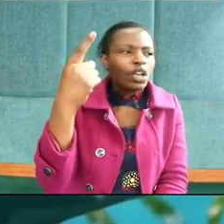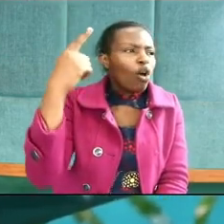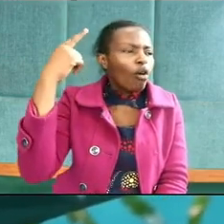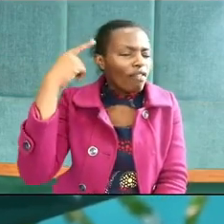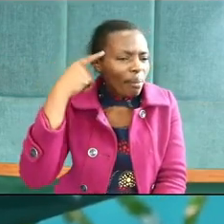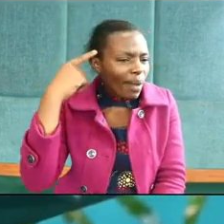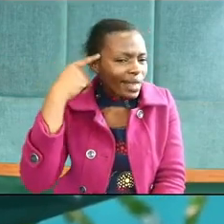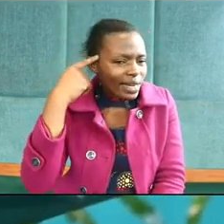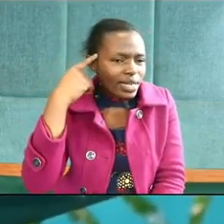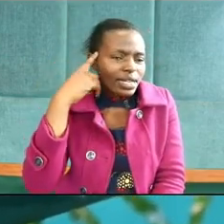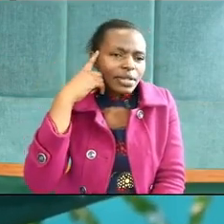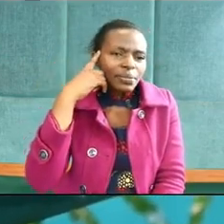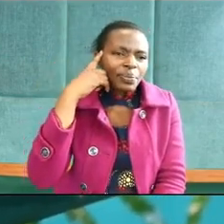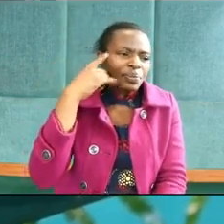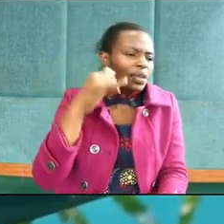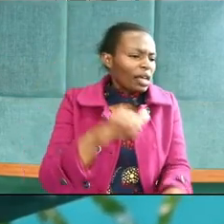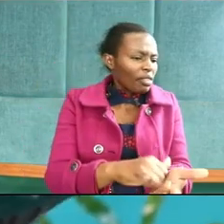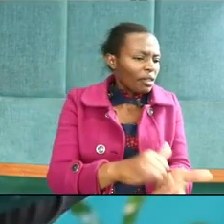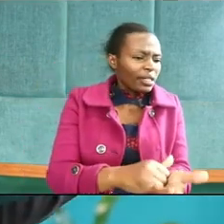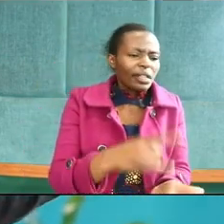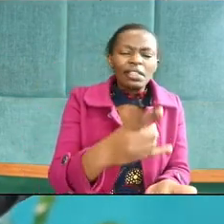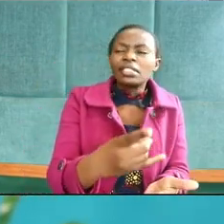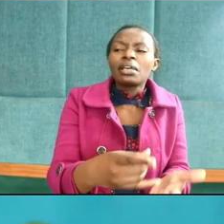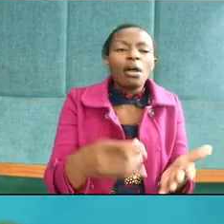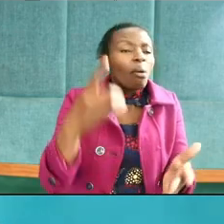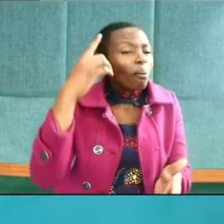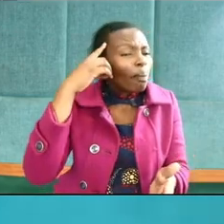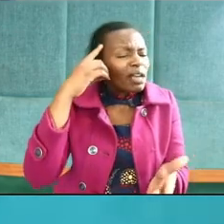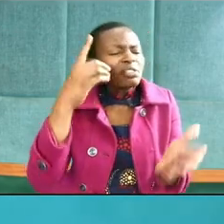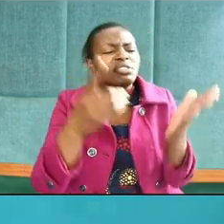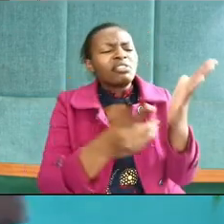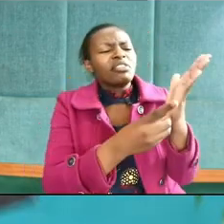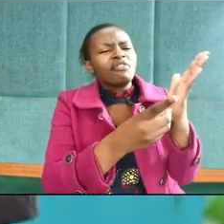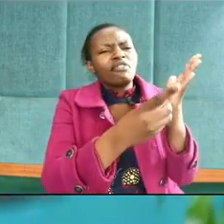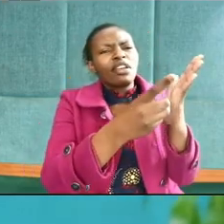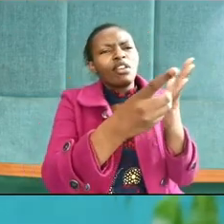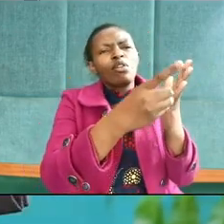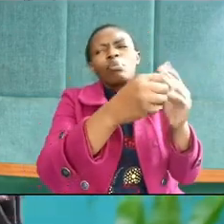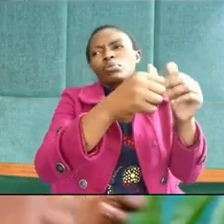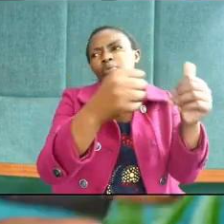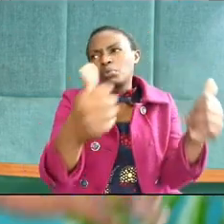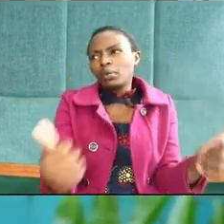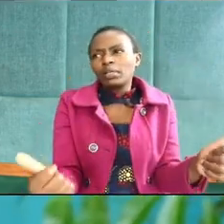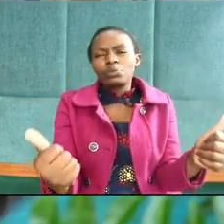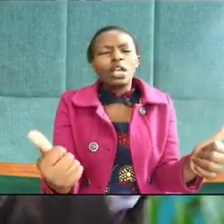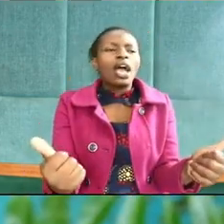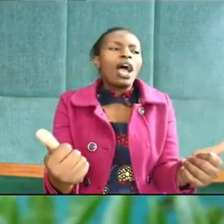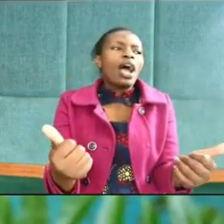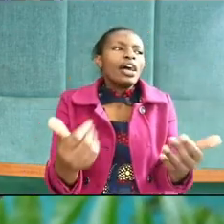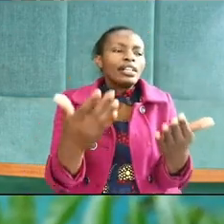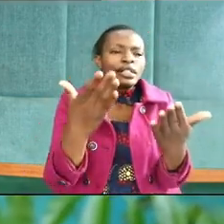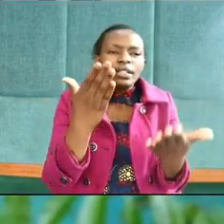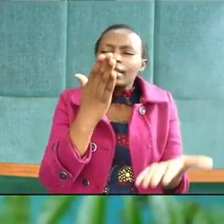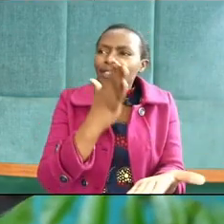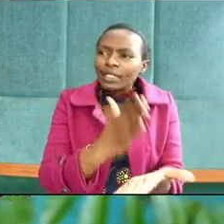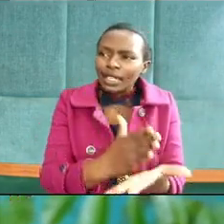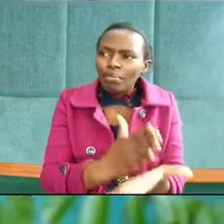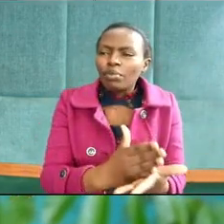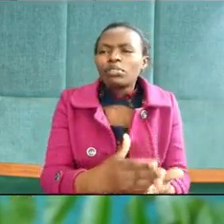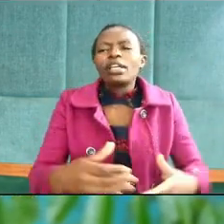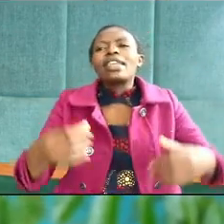the mind has been developed to be stable enough to make